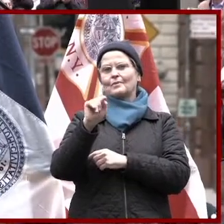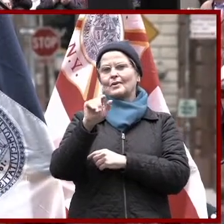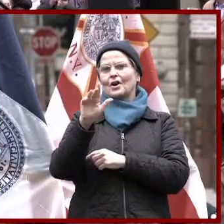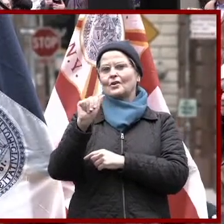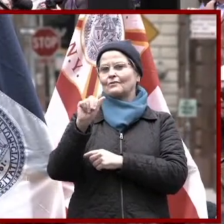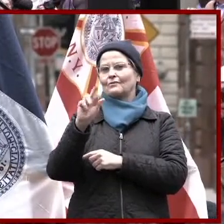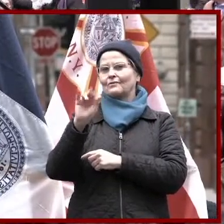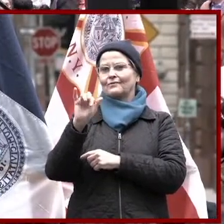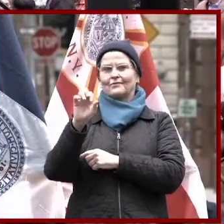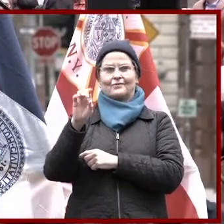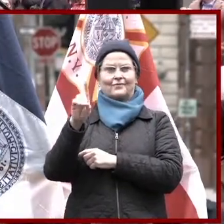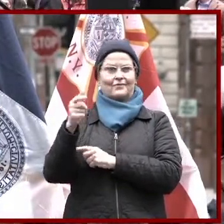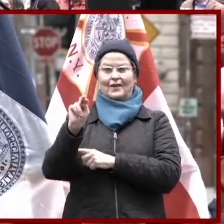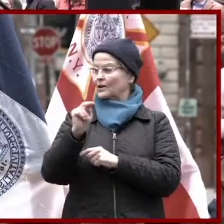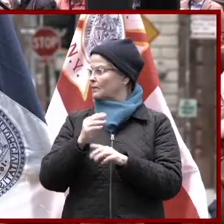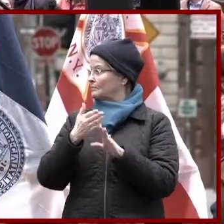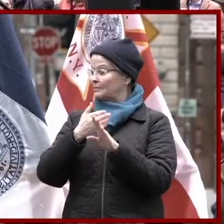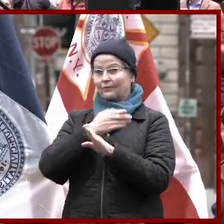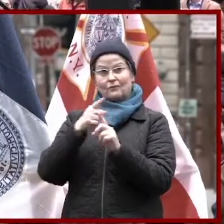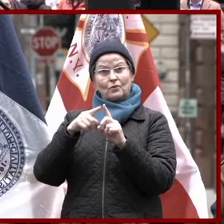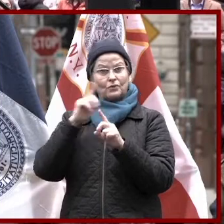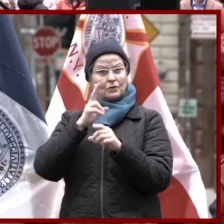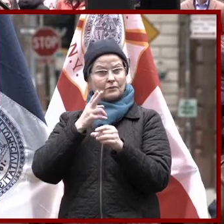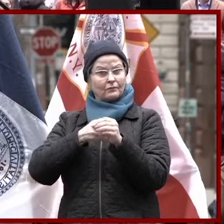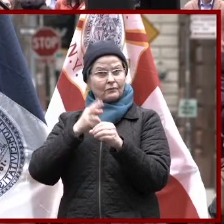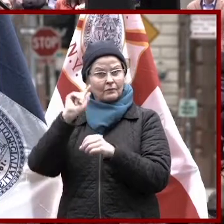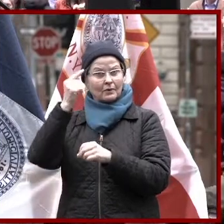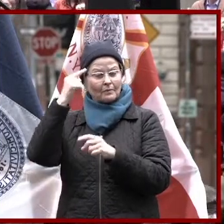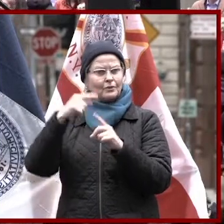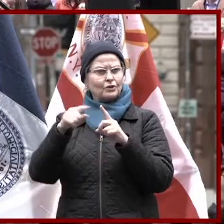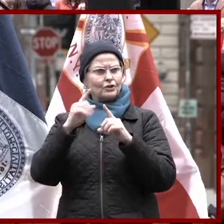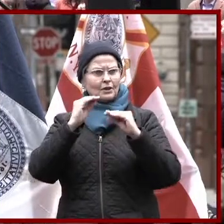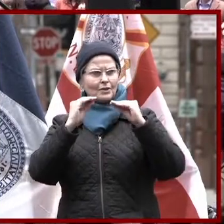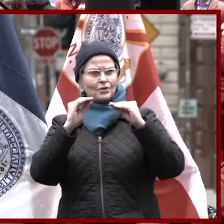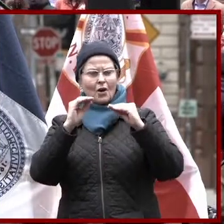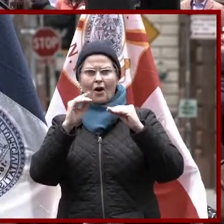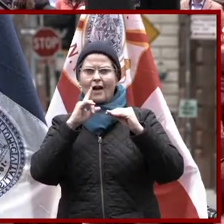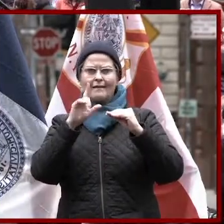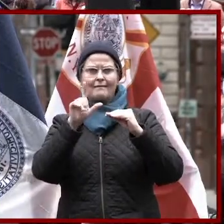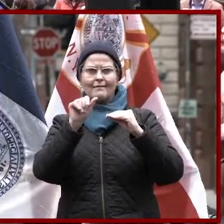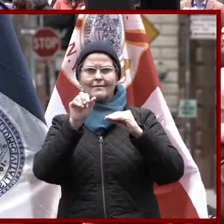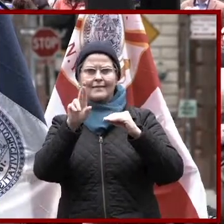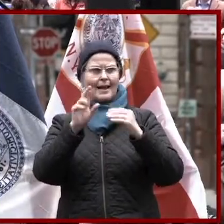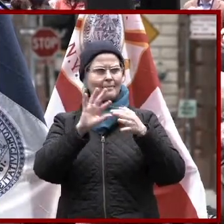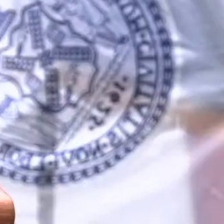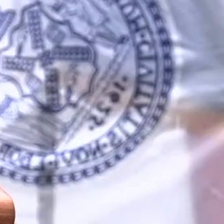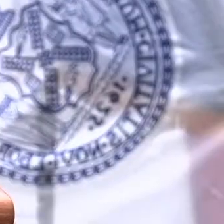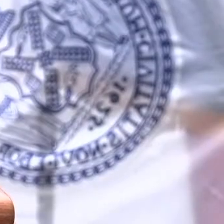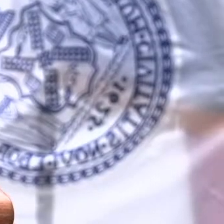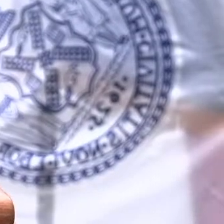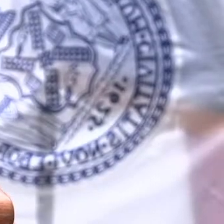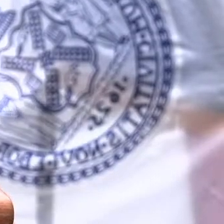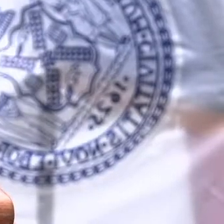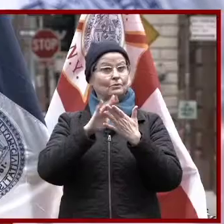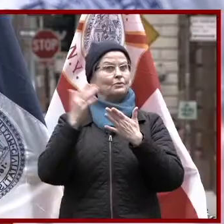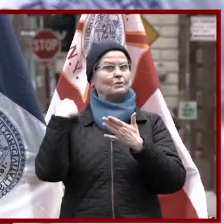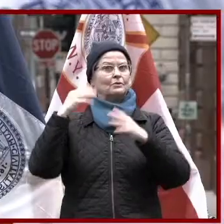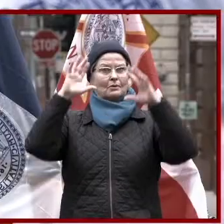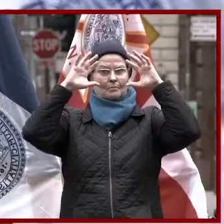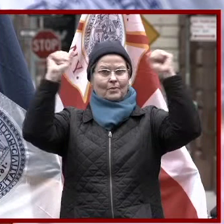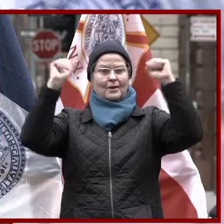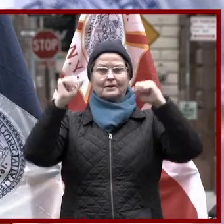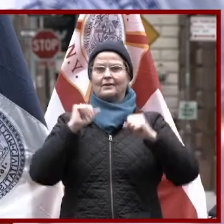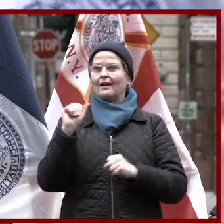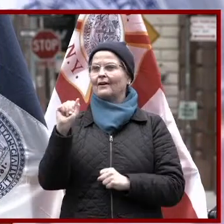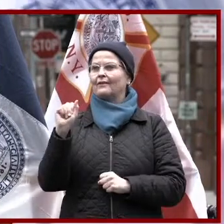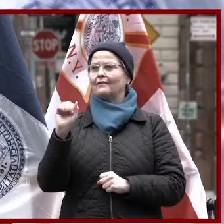Prior to working in government, Roberta Reardon taught labor lessons, labor relations, and served as president of the American Federation